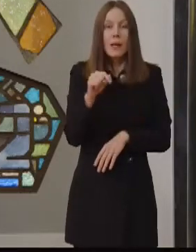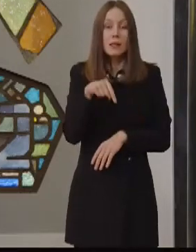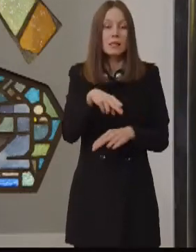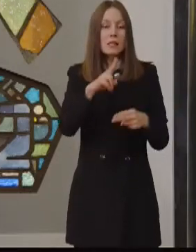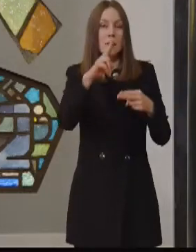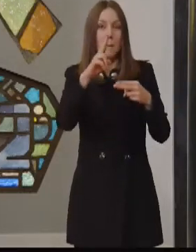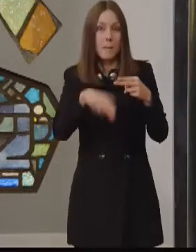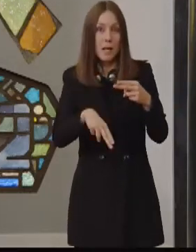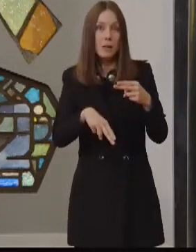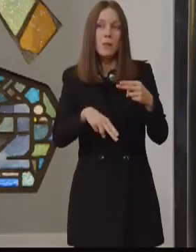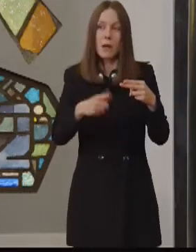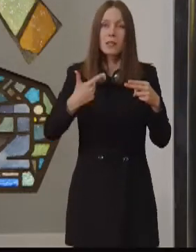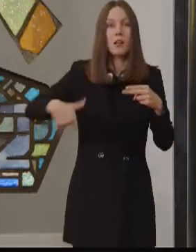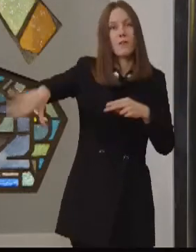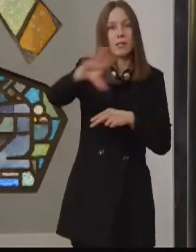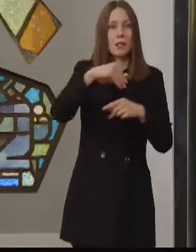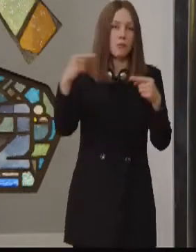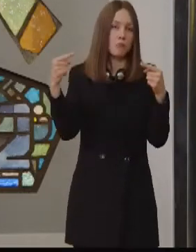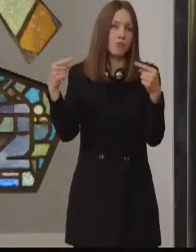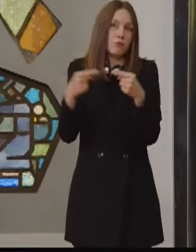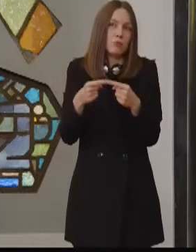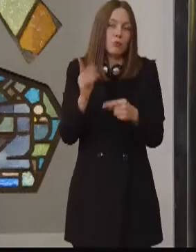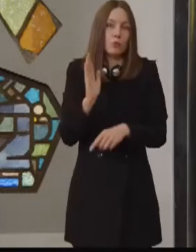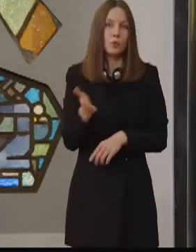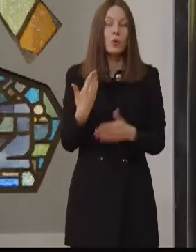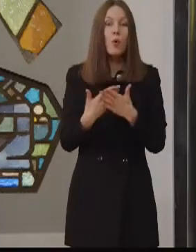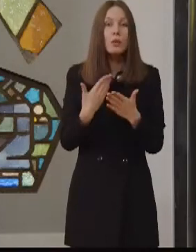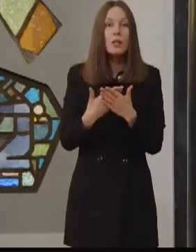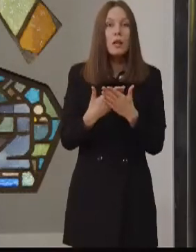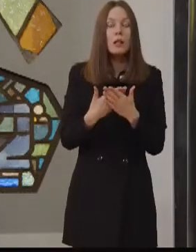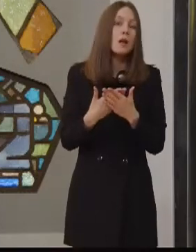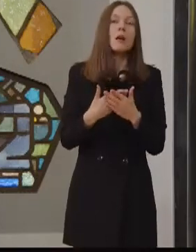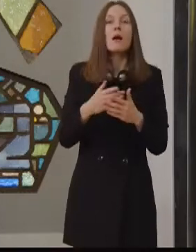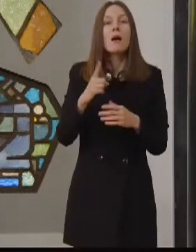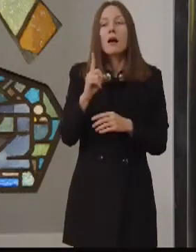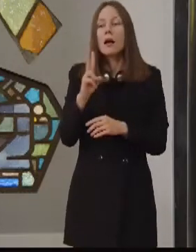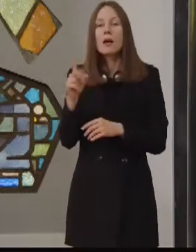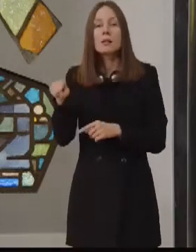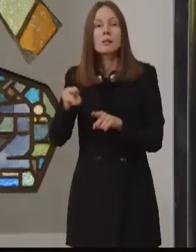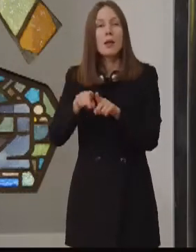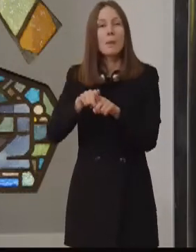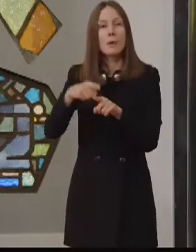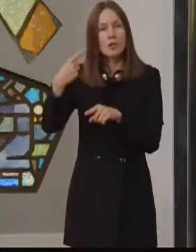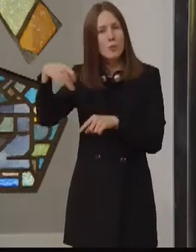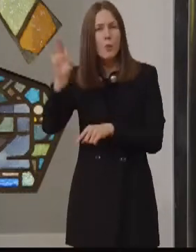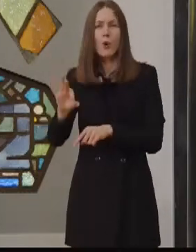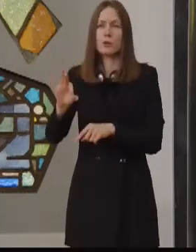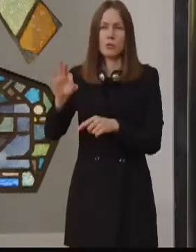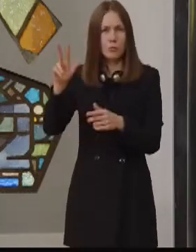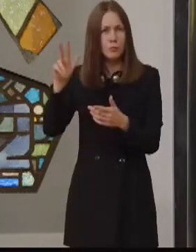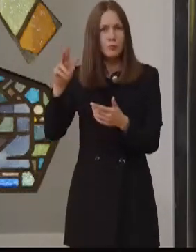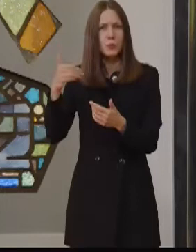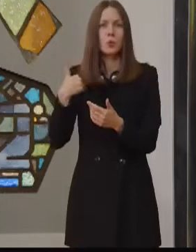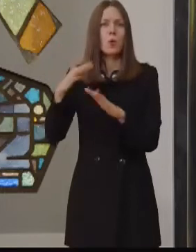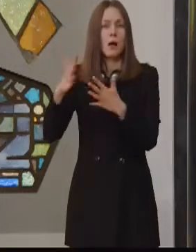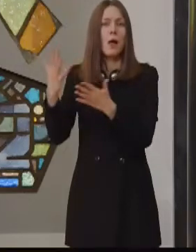community, and only then the decision will be good for everyone, because